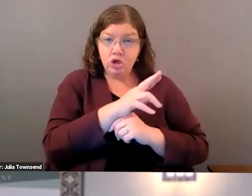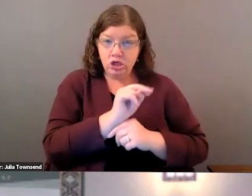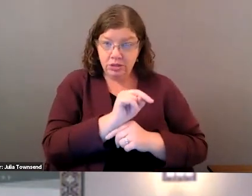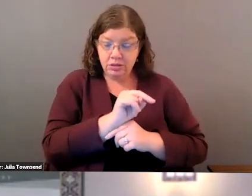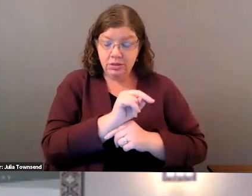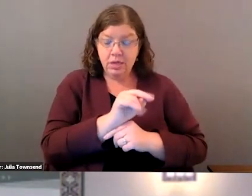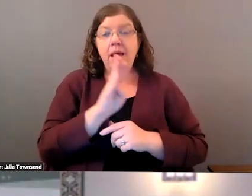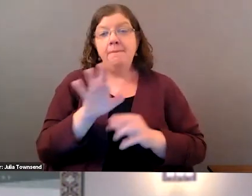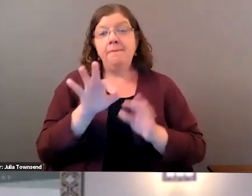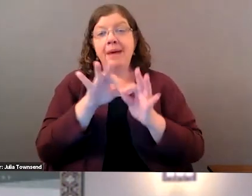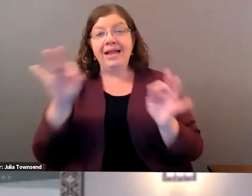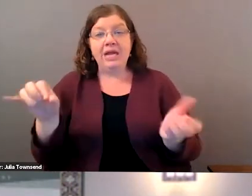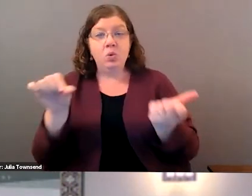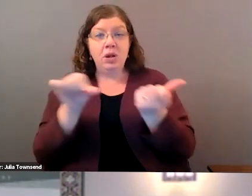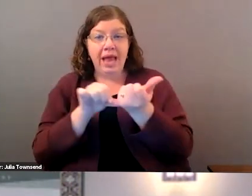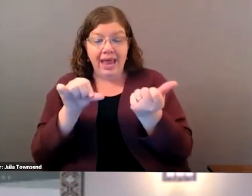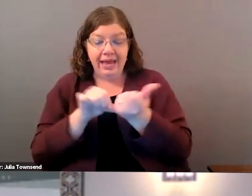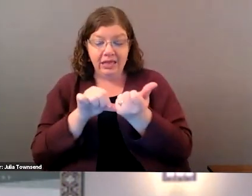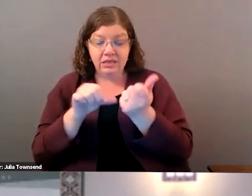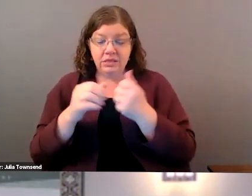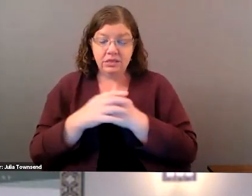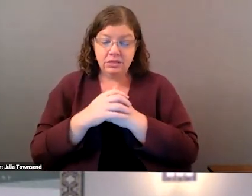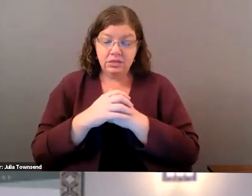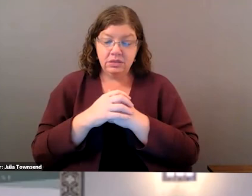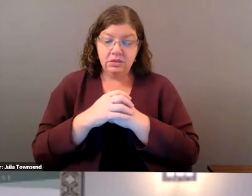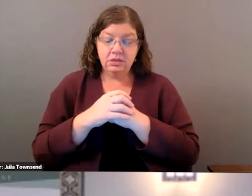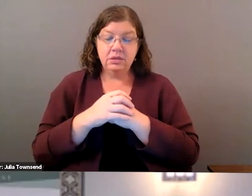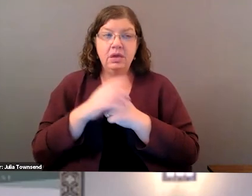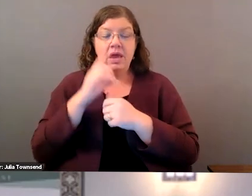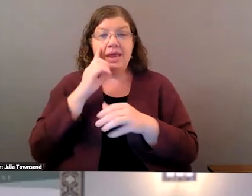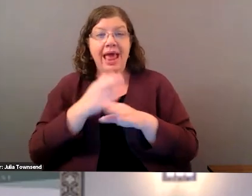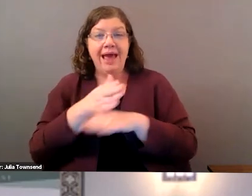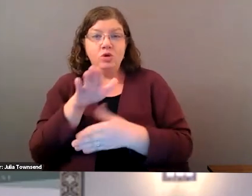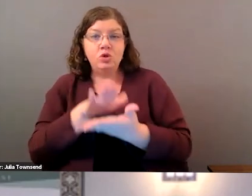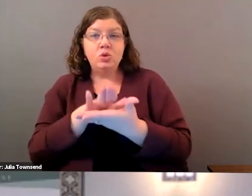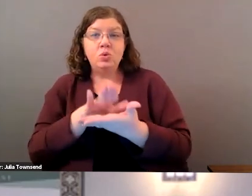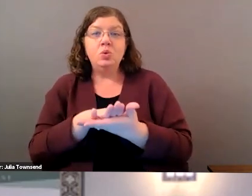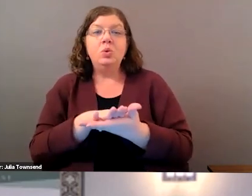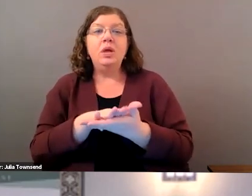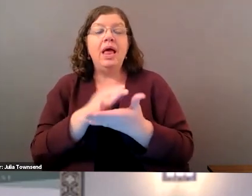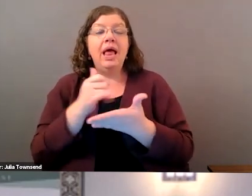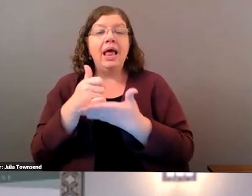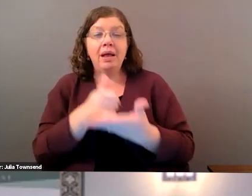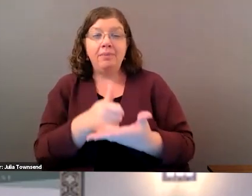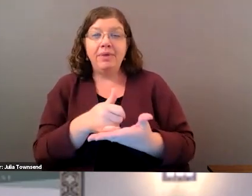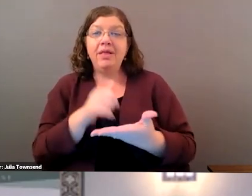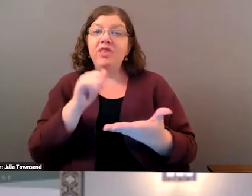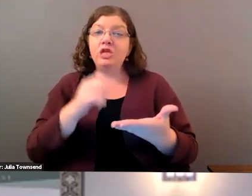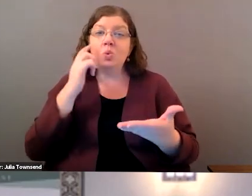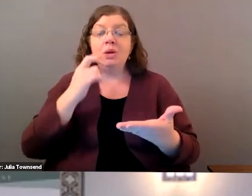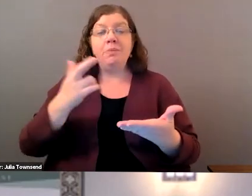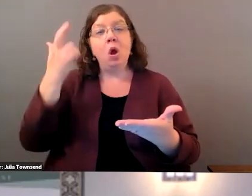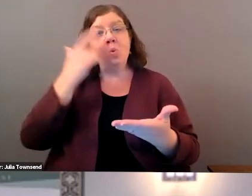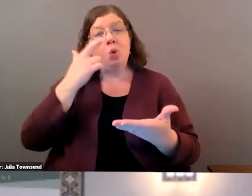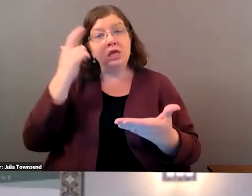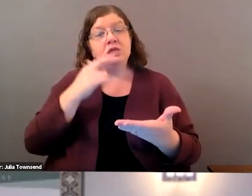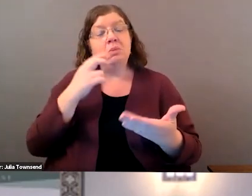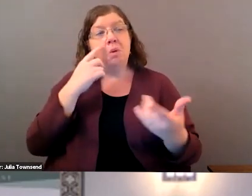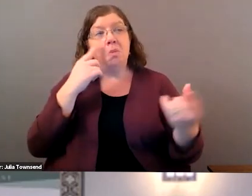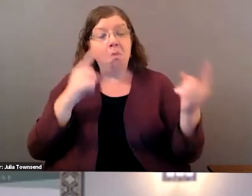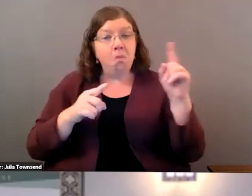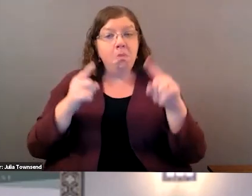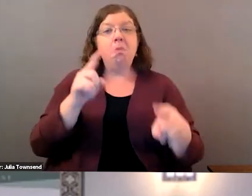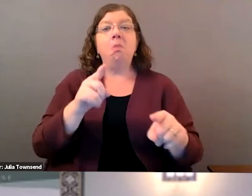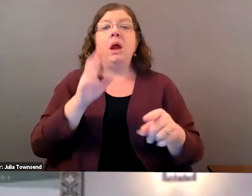bilingual aids and after school homework help. This would be a reasonable compromise and